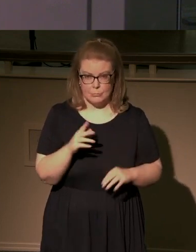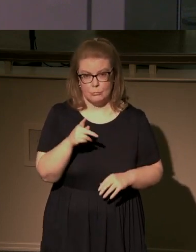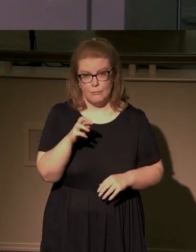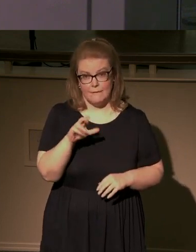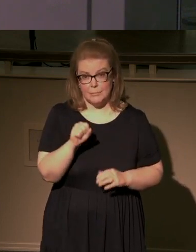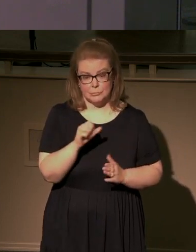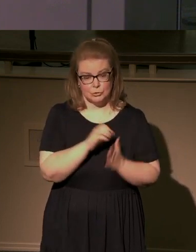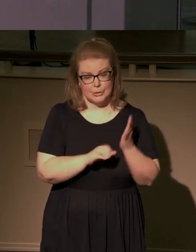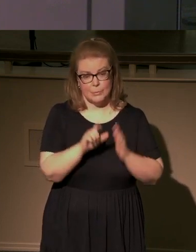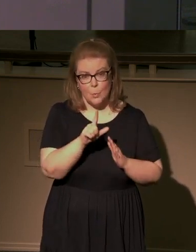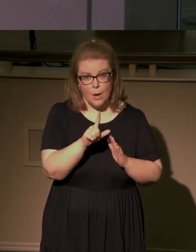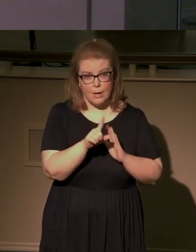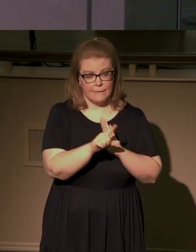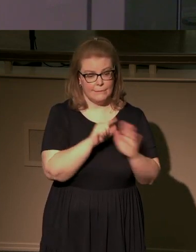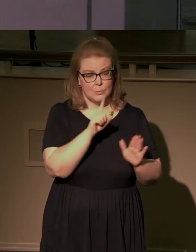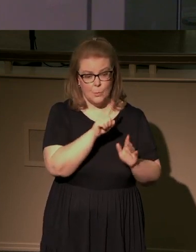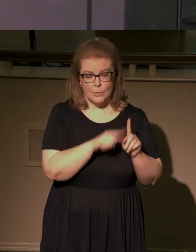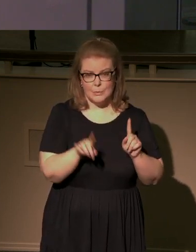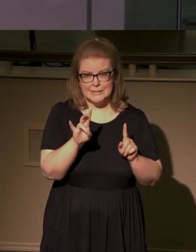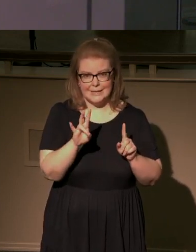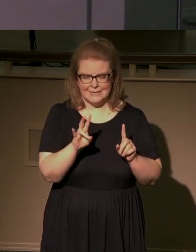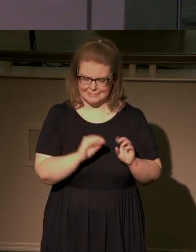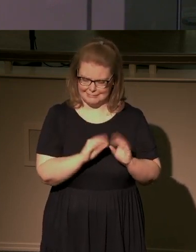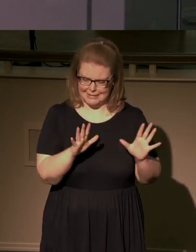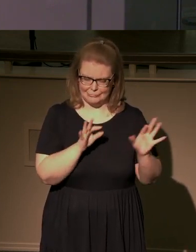through 7 about this.